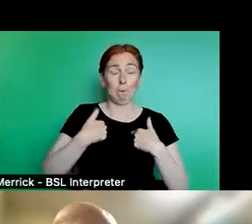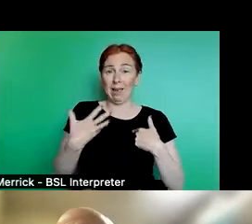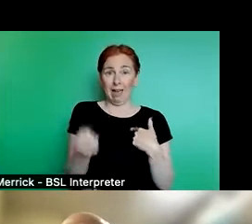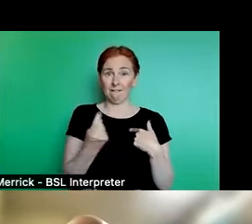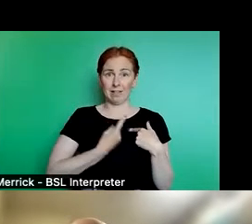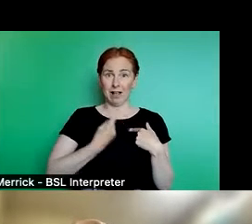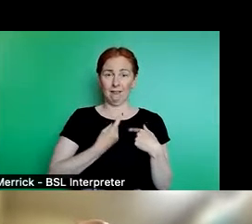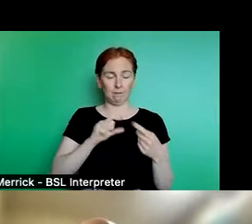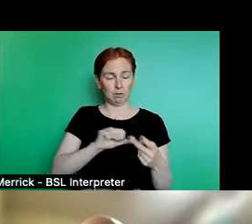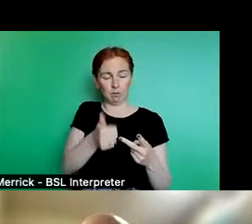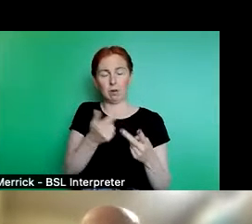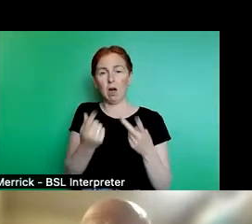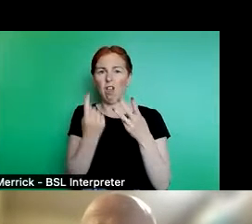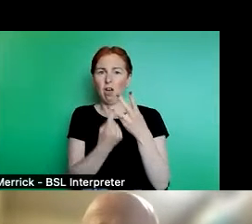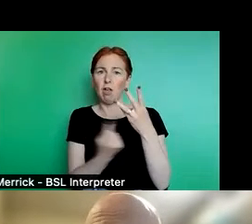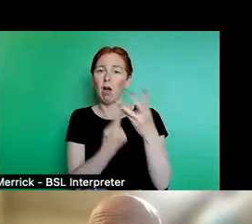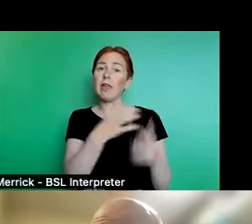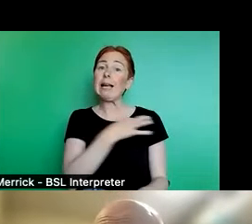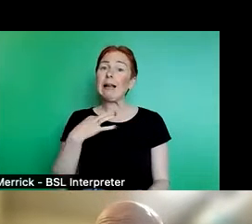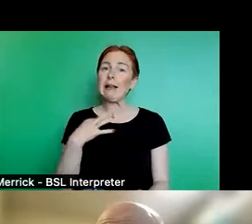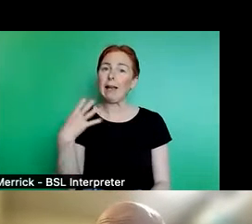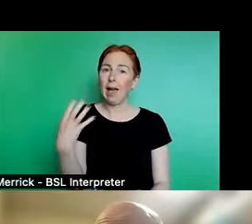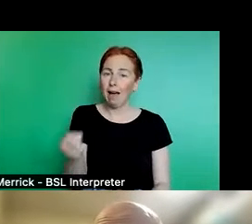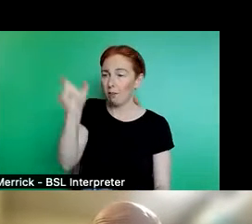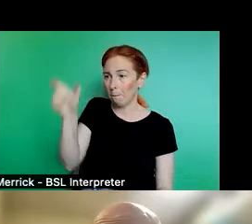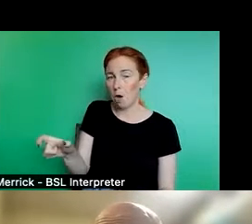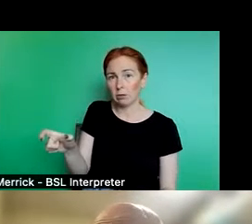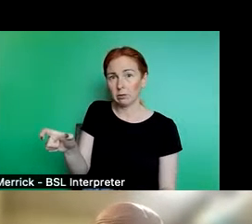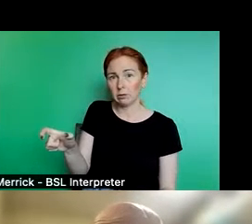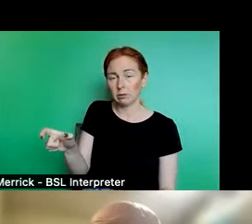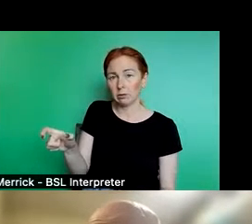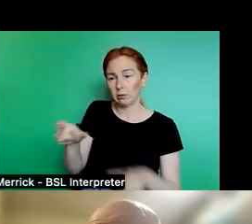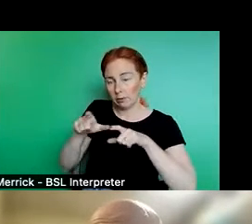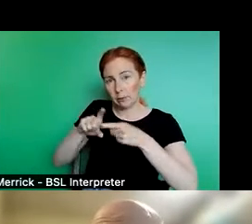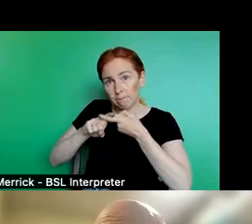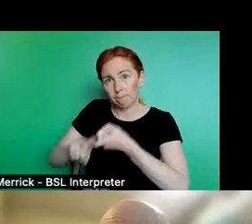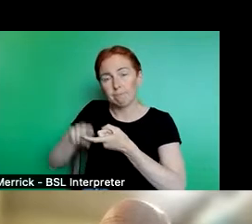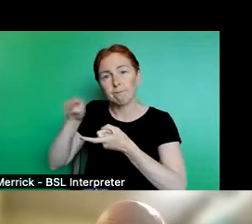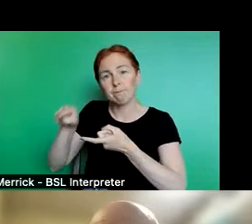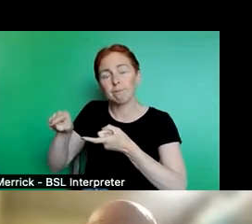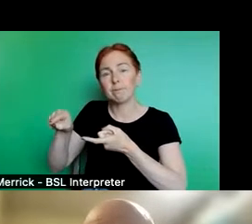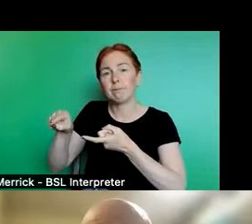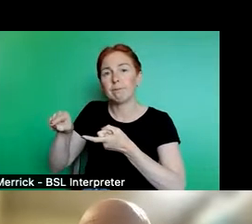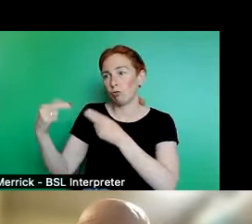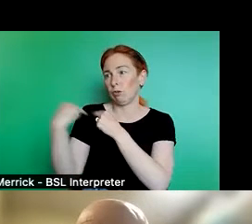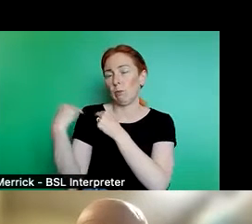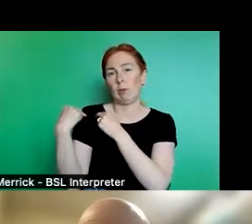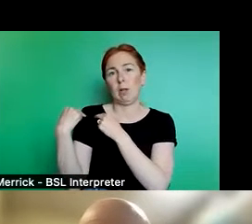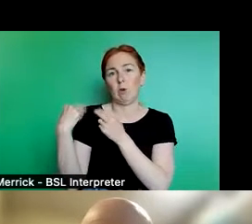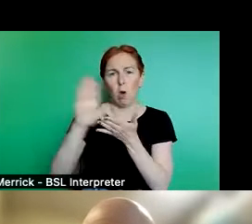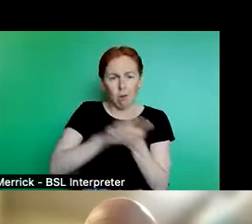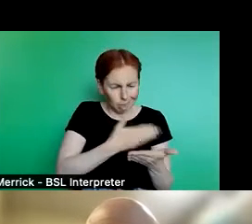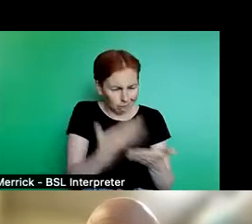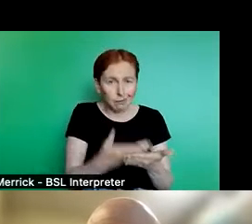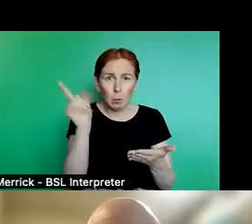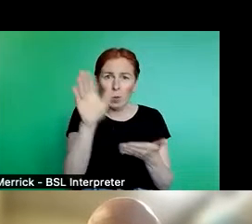counsellors. And so you should not be doing this translating alone, but just so you have some idea of what it all